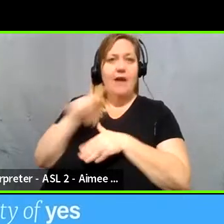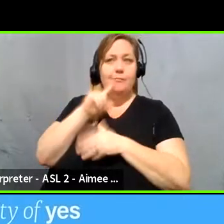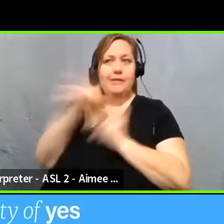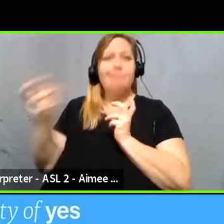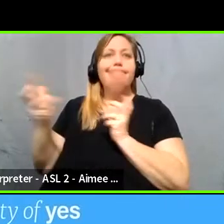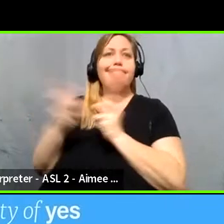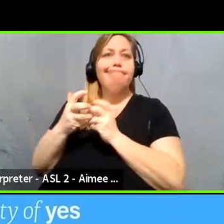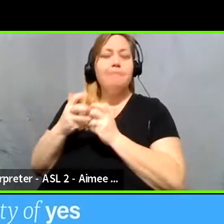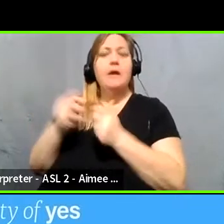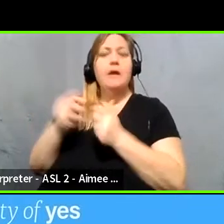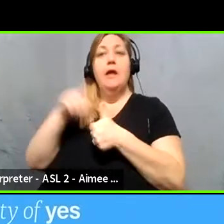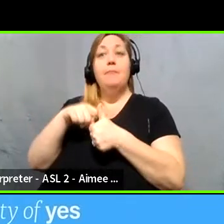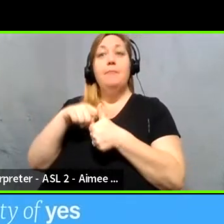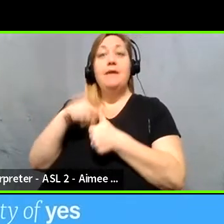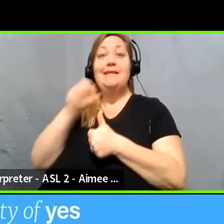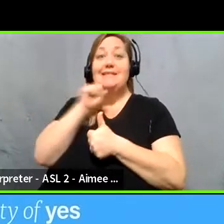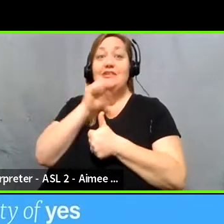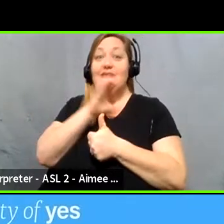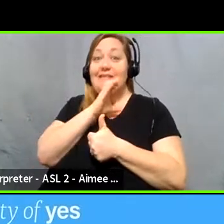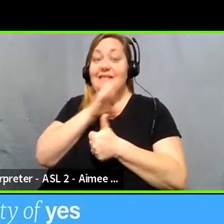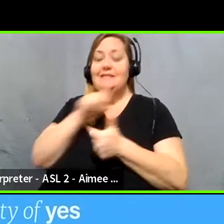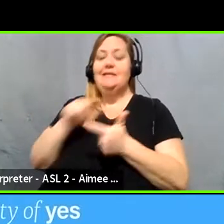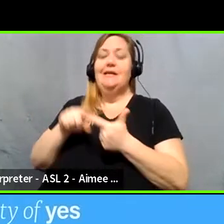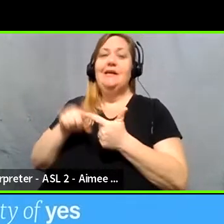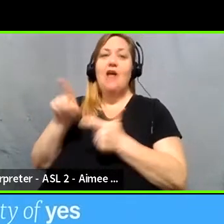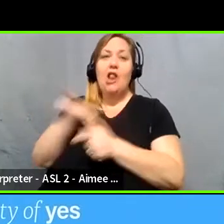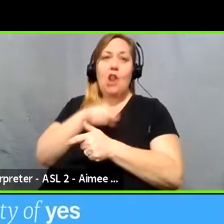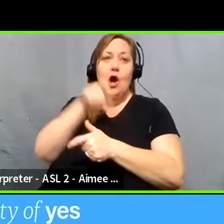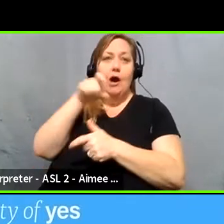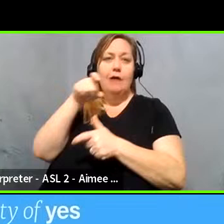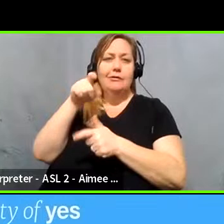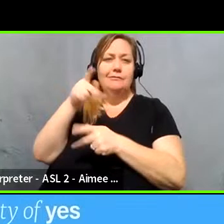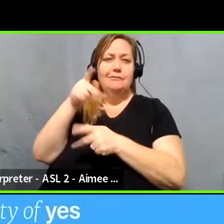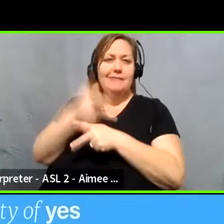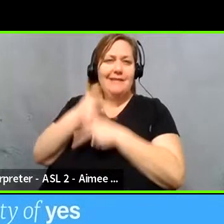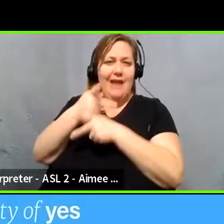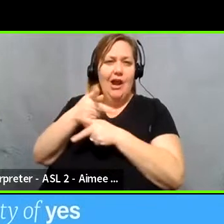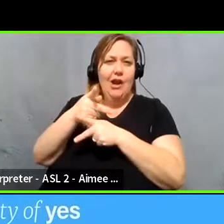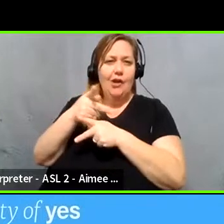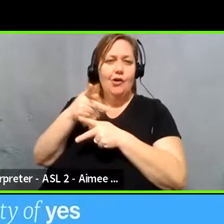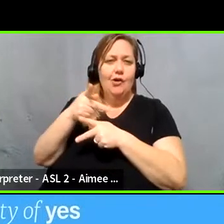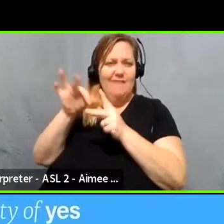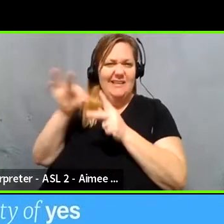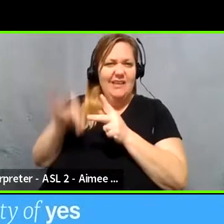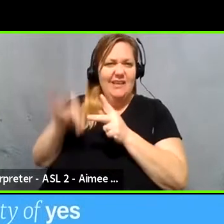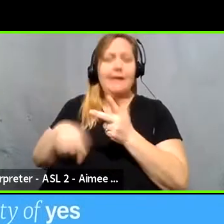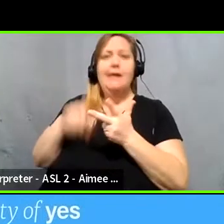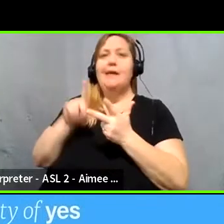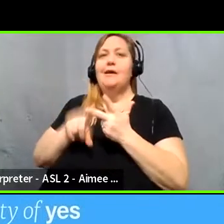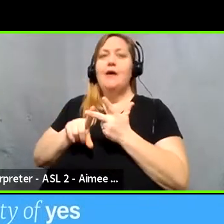supportive or it could be senior affordable or long-term care facilities. It doesn't try to